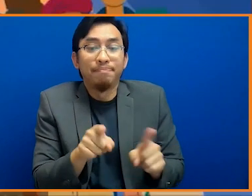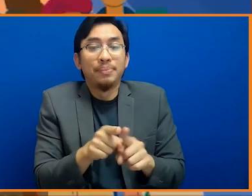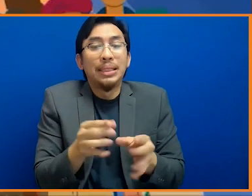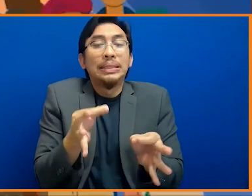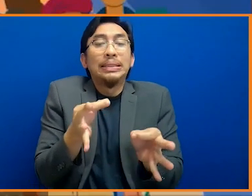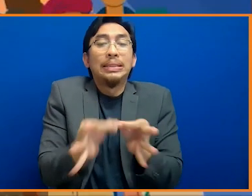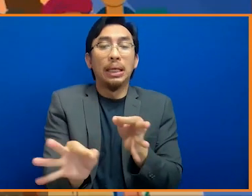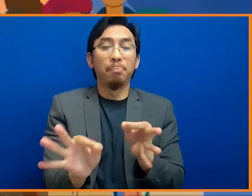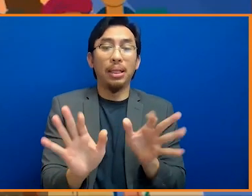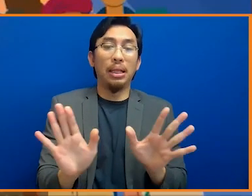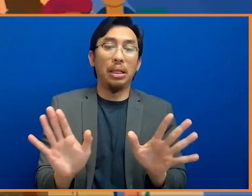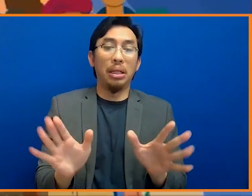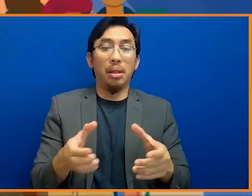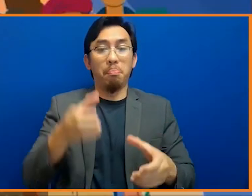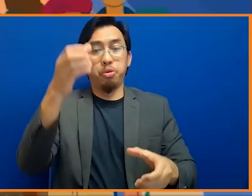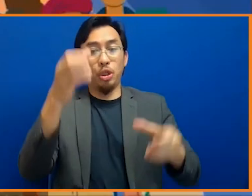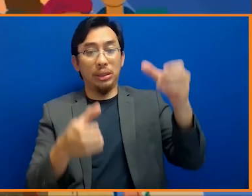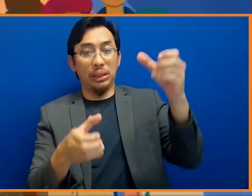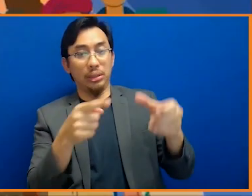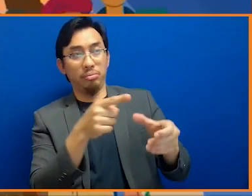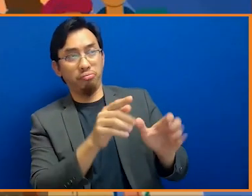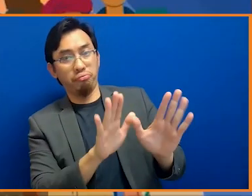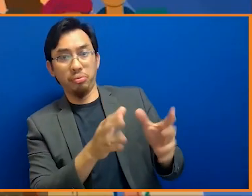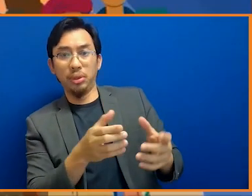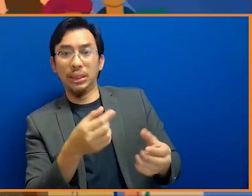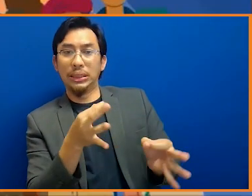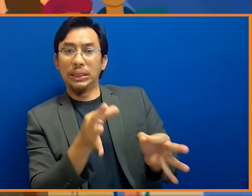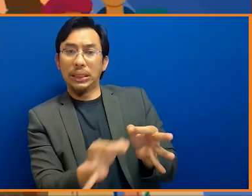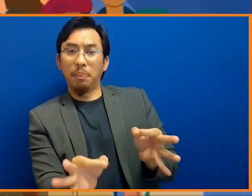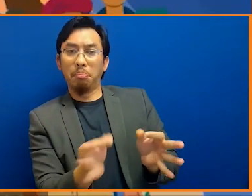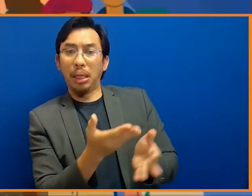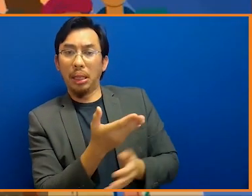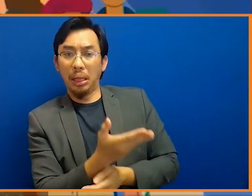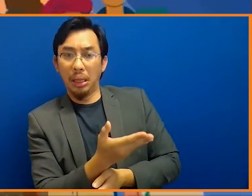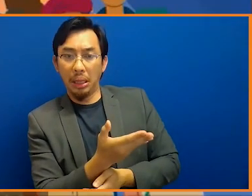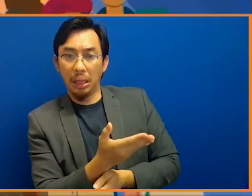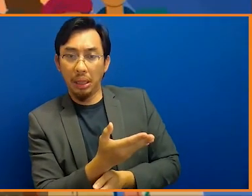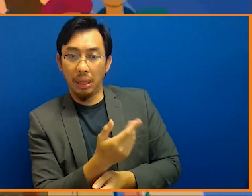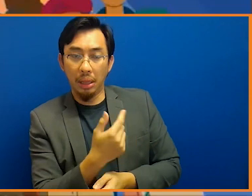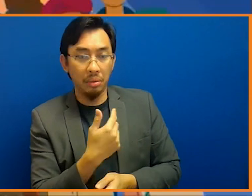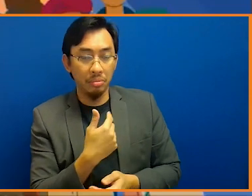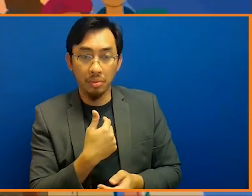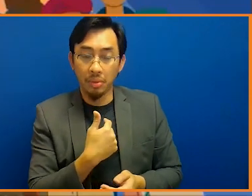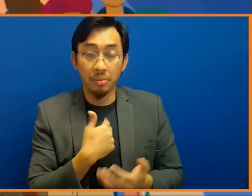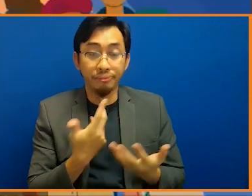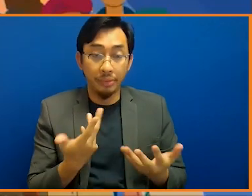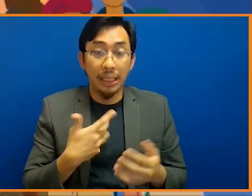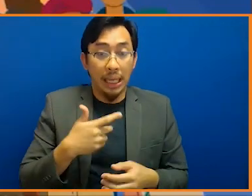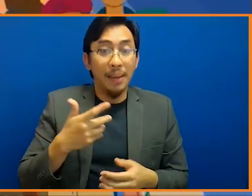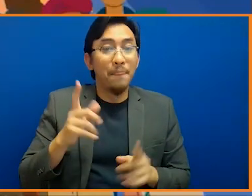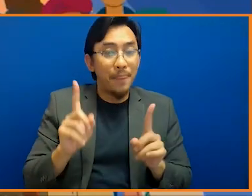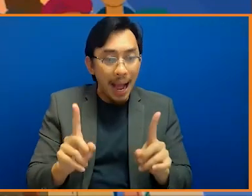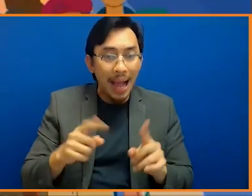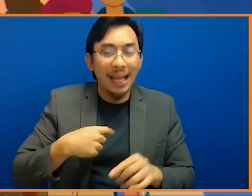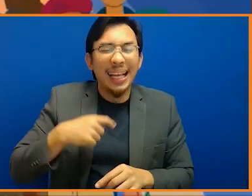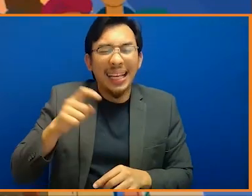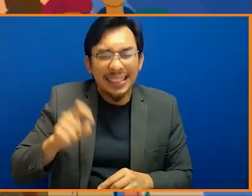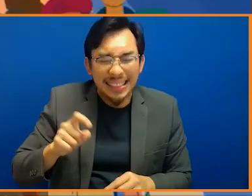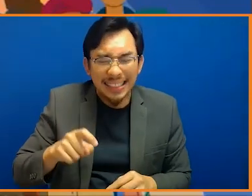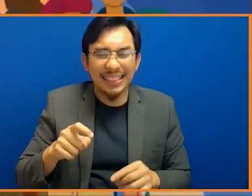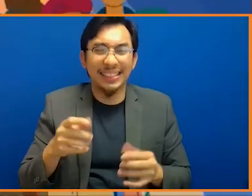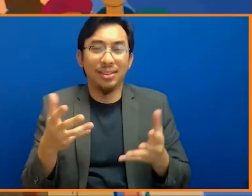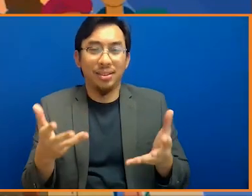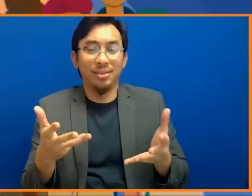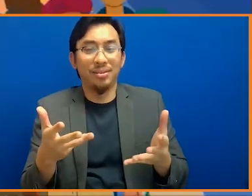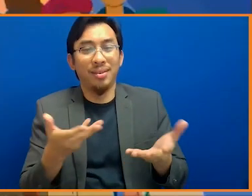of, with this rather simple form of escape building, still we need to do a lot of things